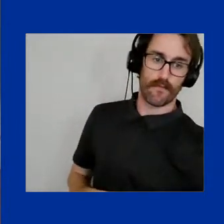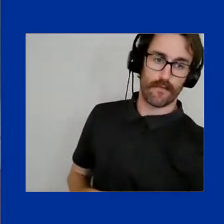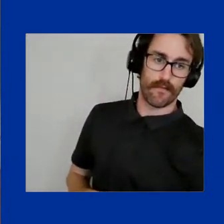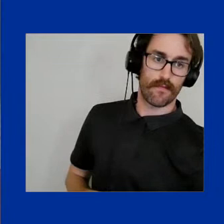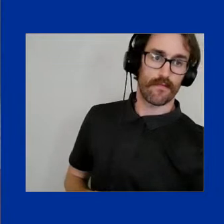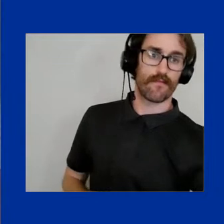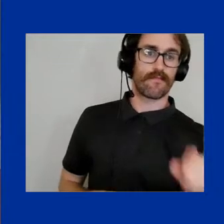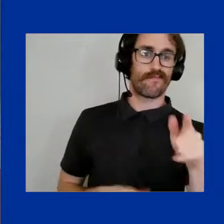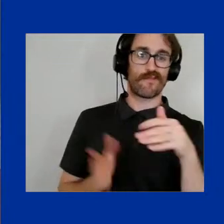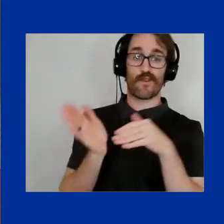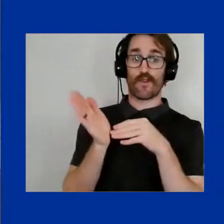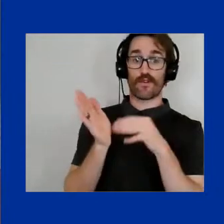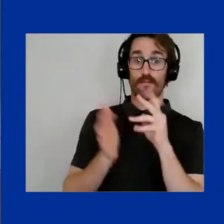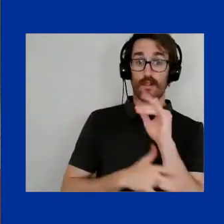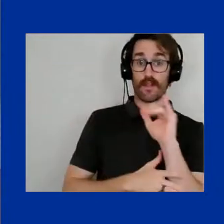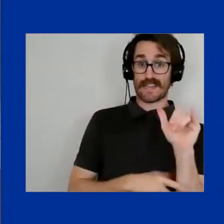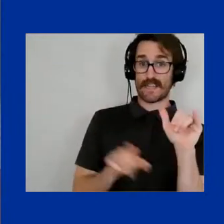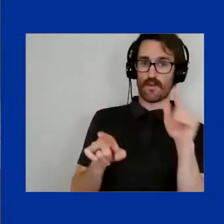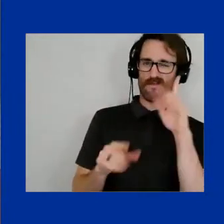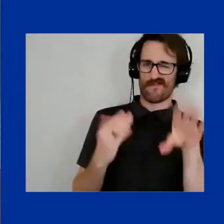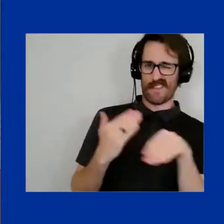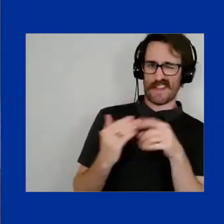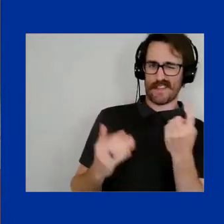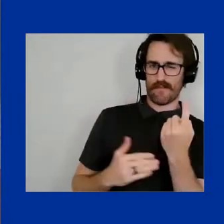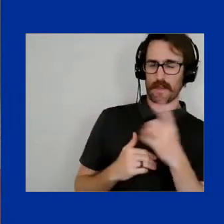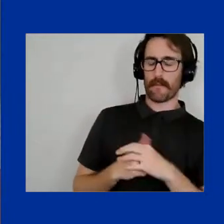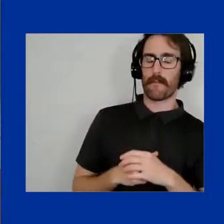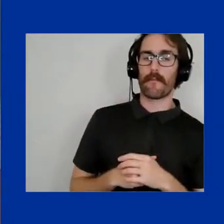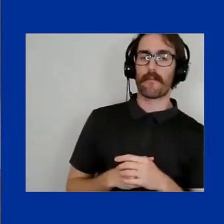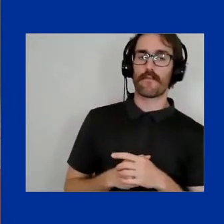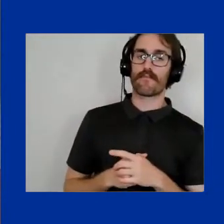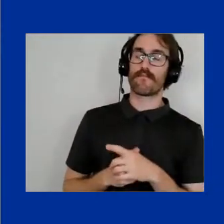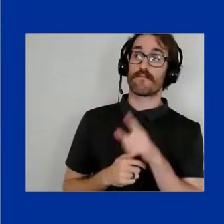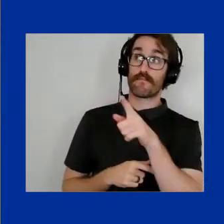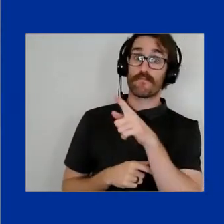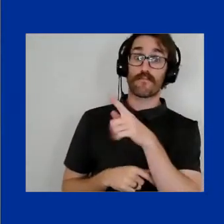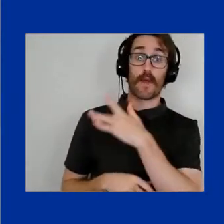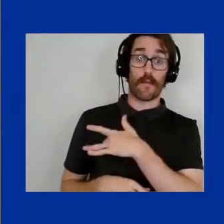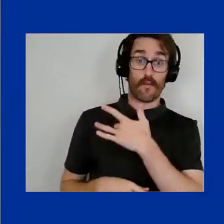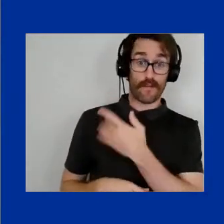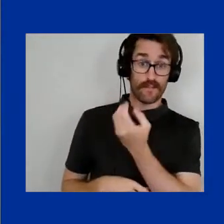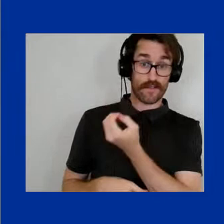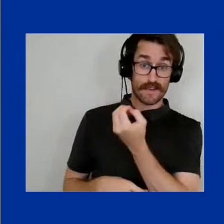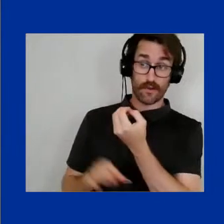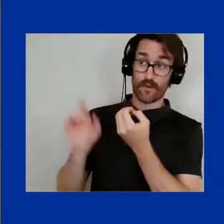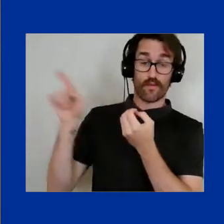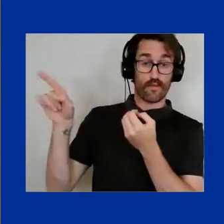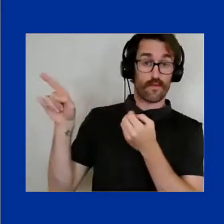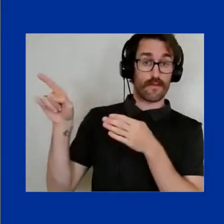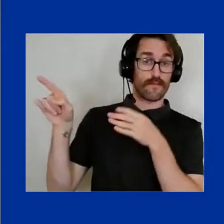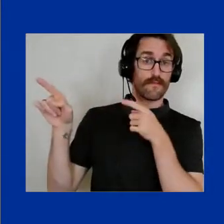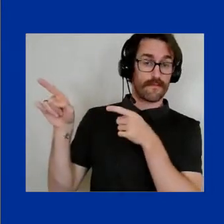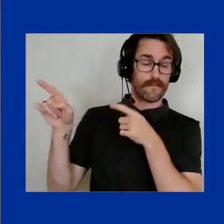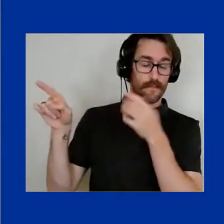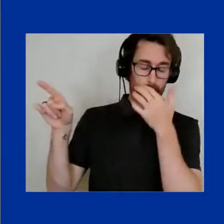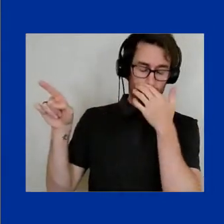Just to add to that, I mean, the province of Ontario in their